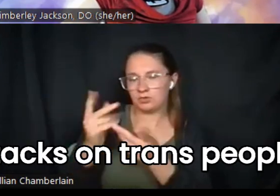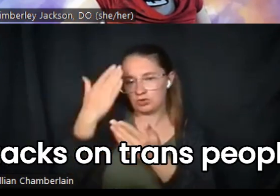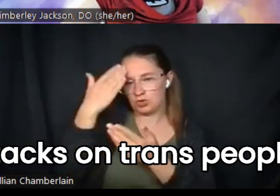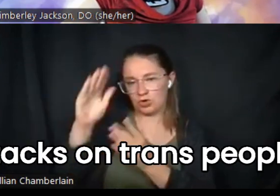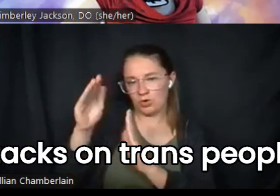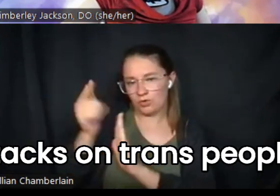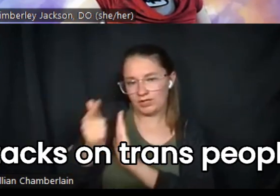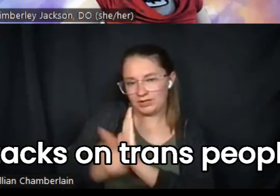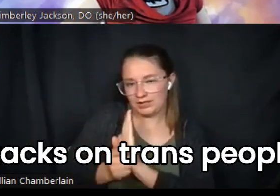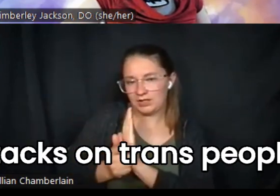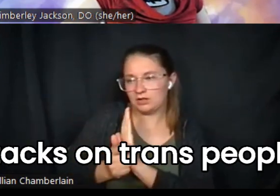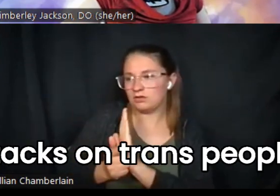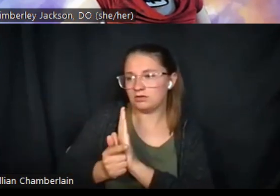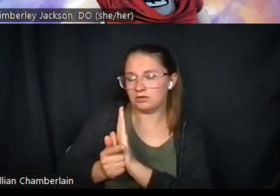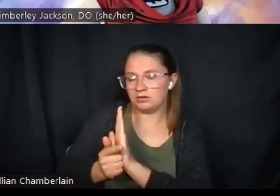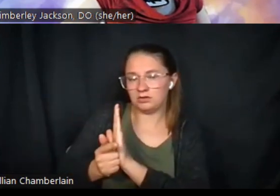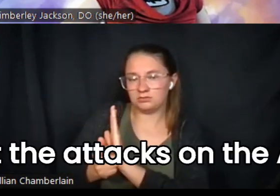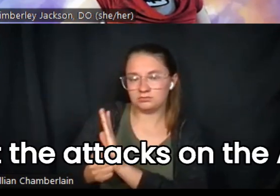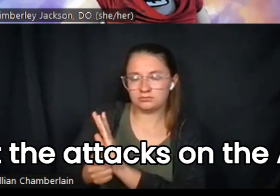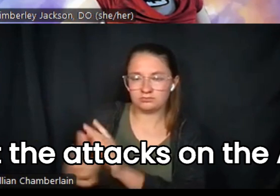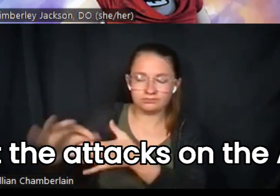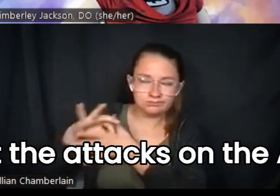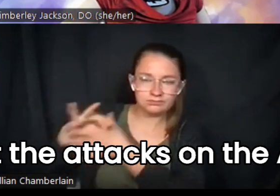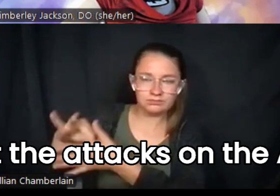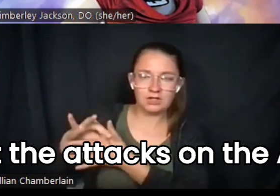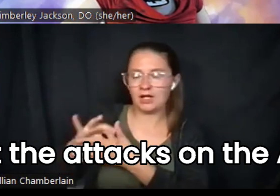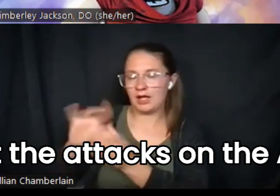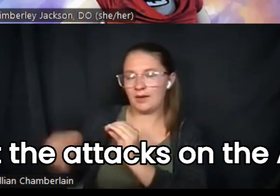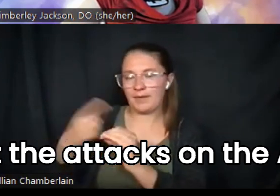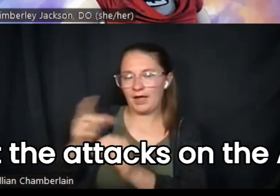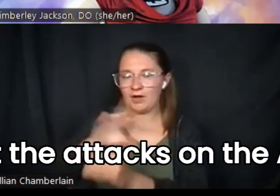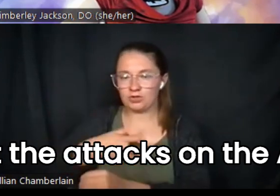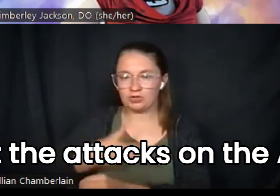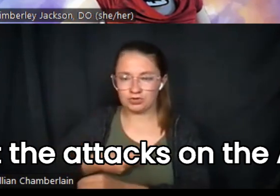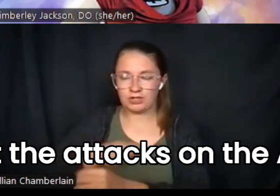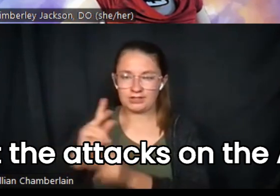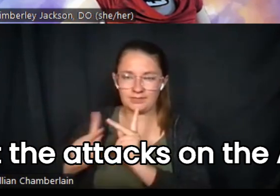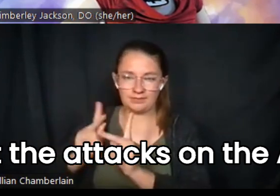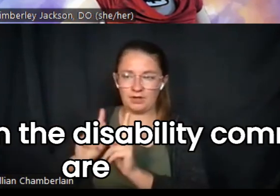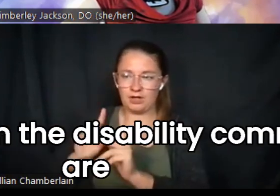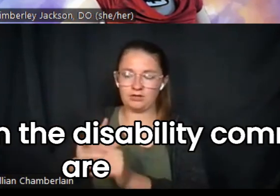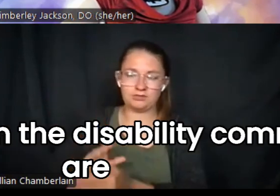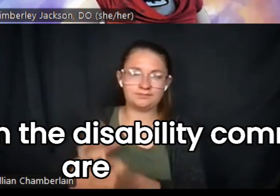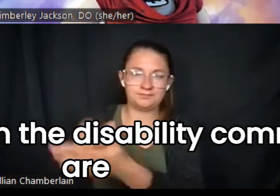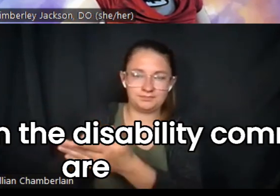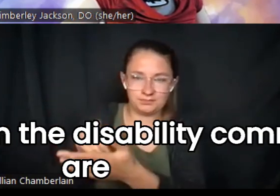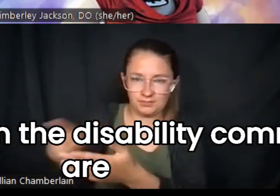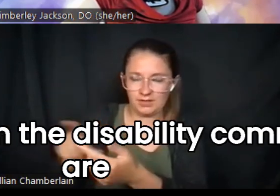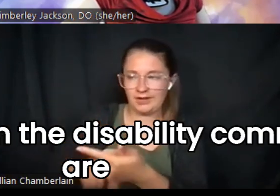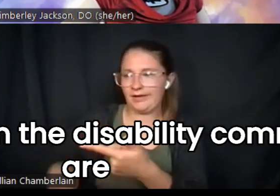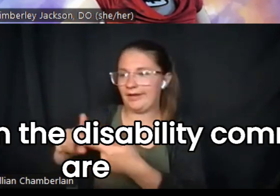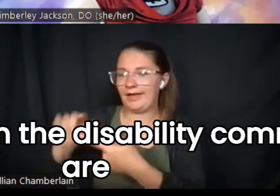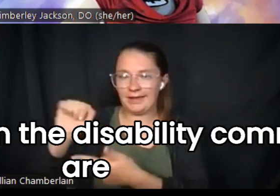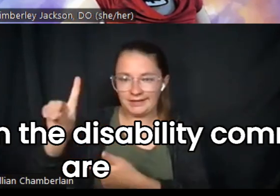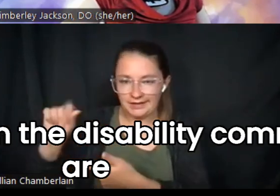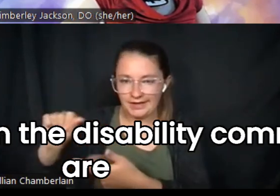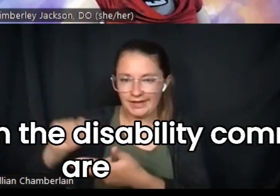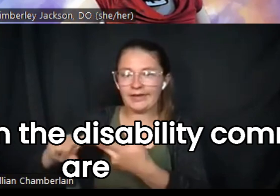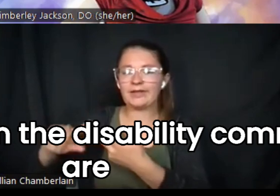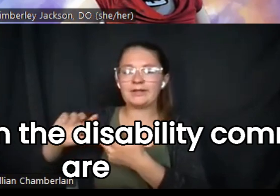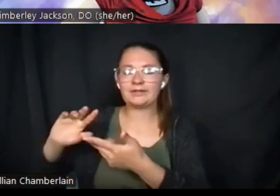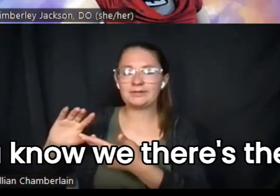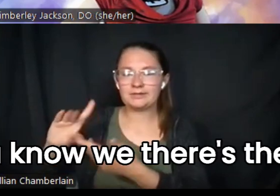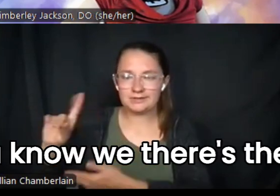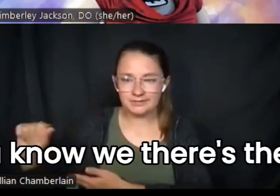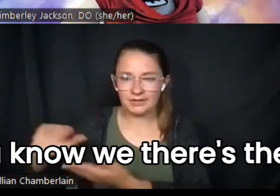the attacks on trans people are and what the attacks on the ADA and attacks on the disability community